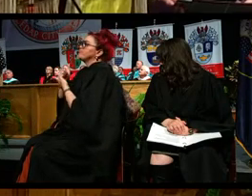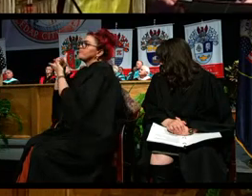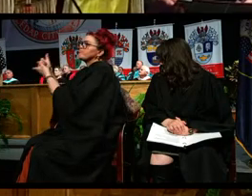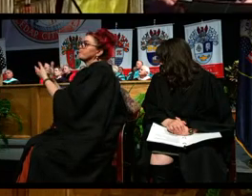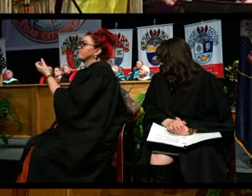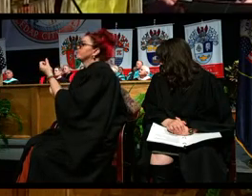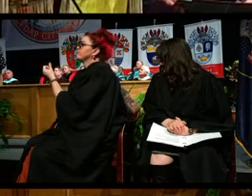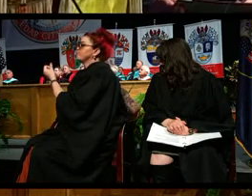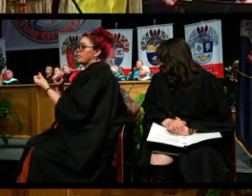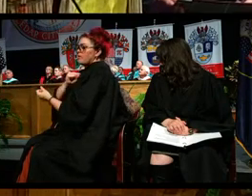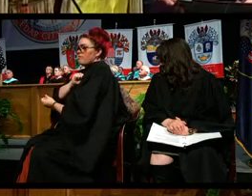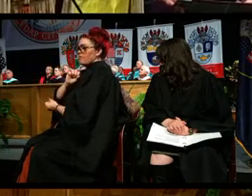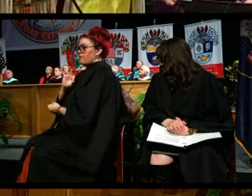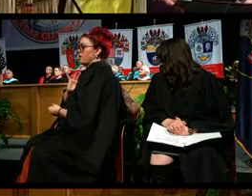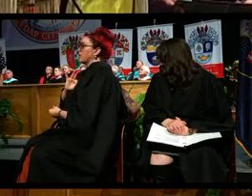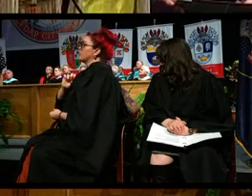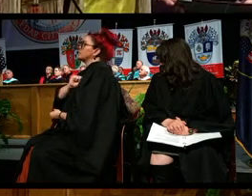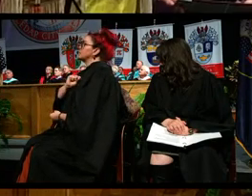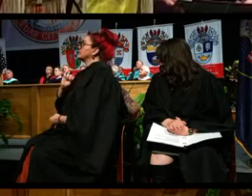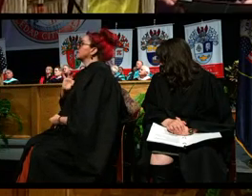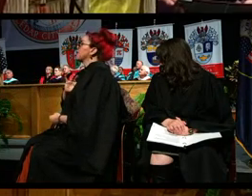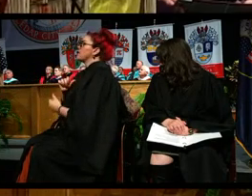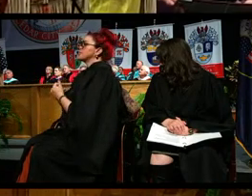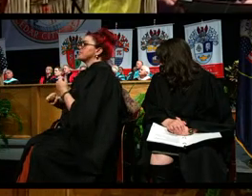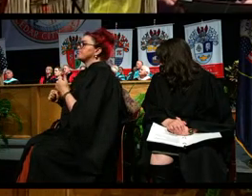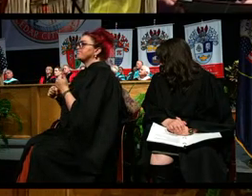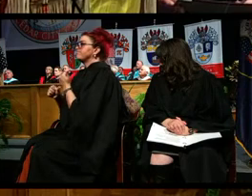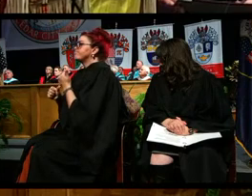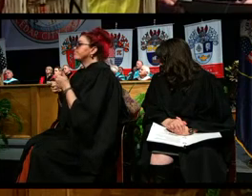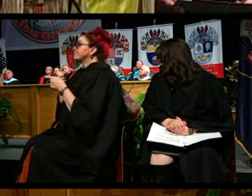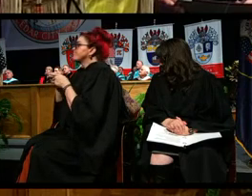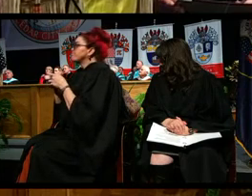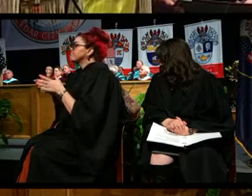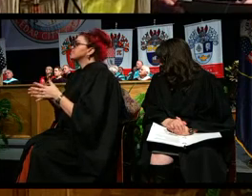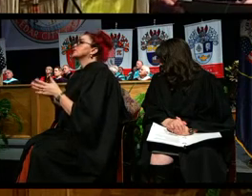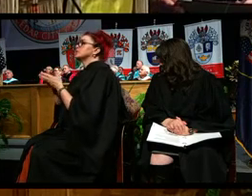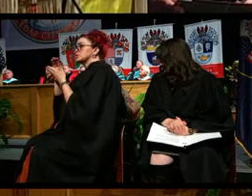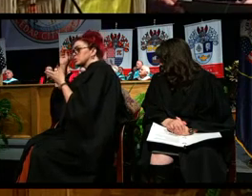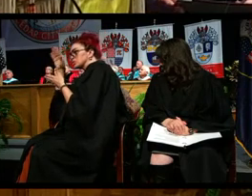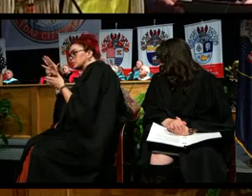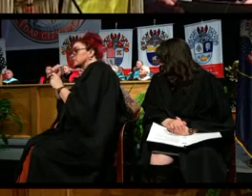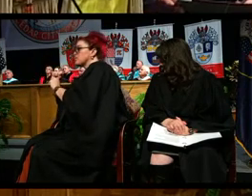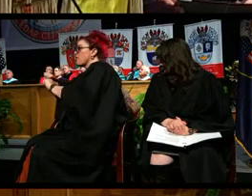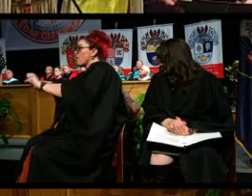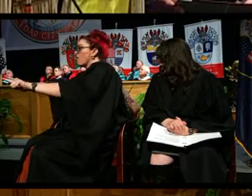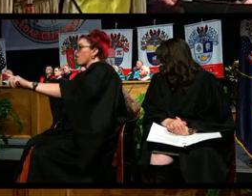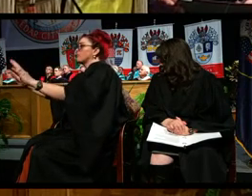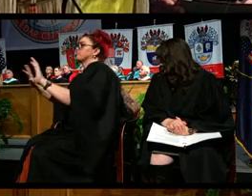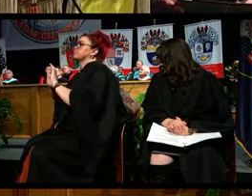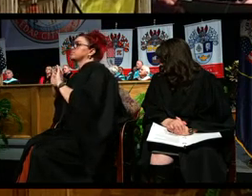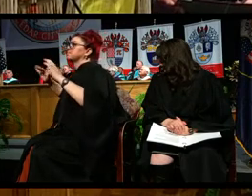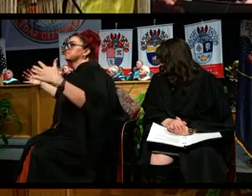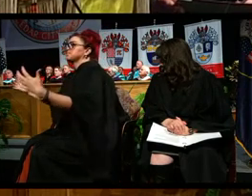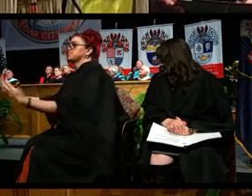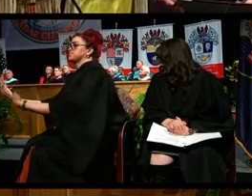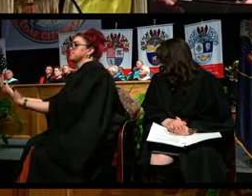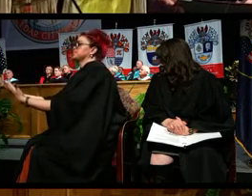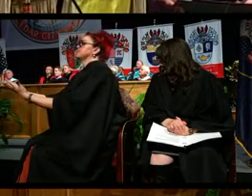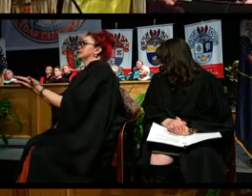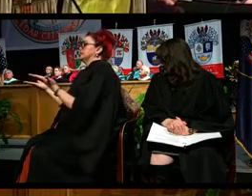faculty, staff, administration, all the students, and all her family here in southern